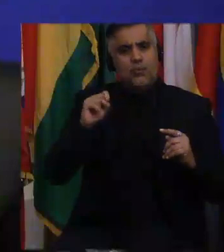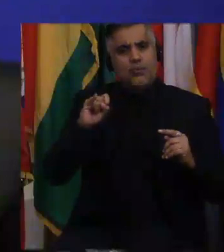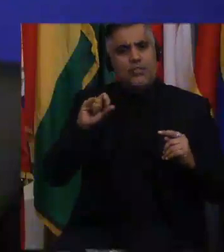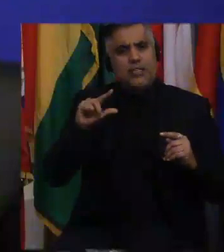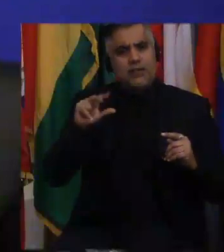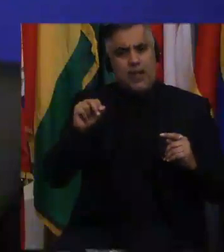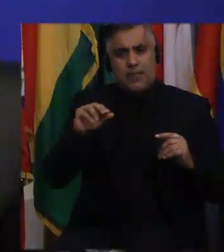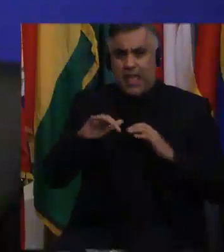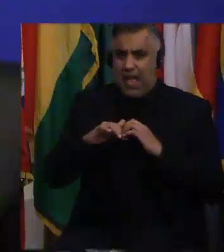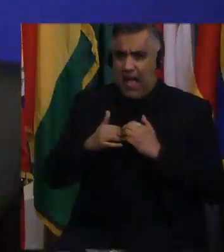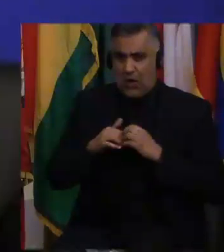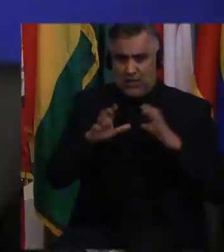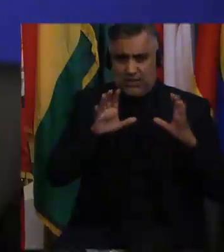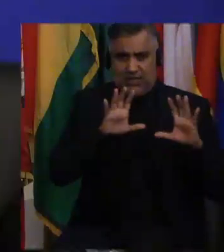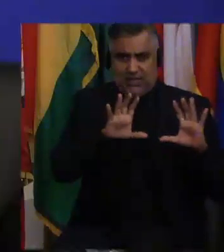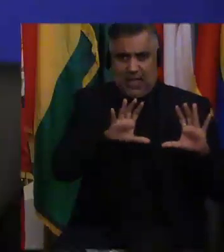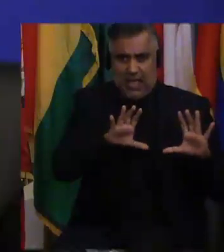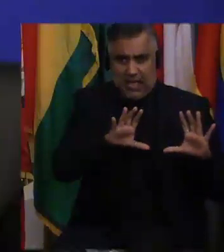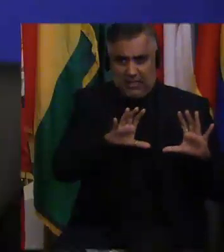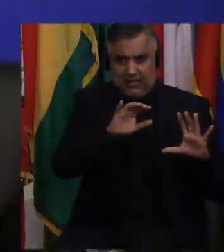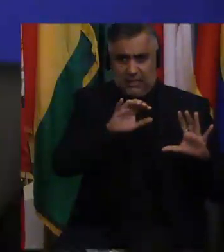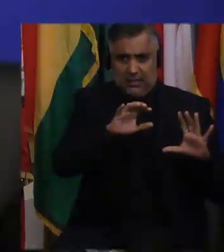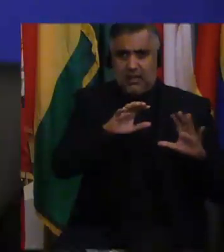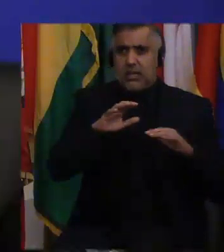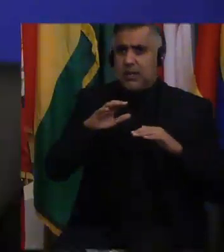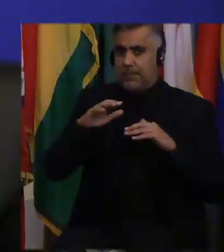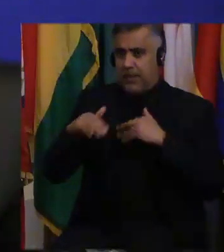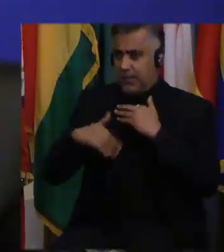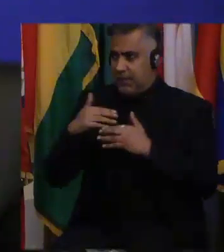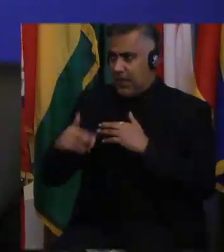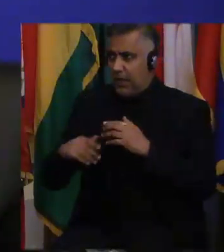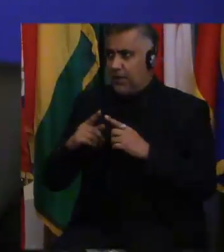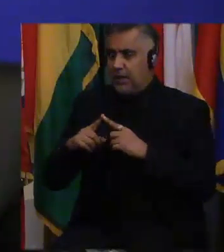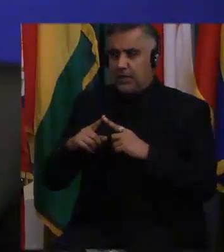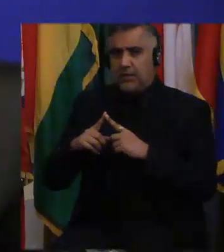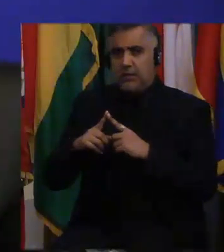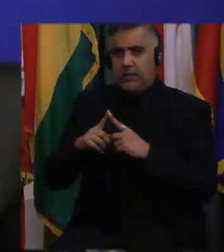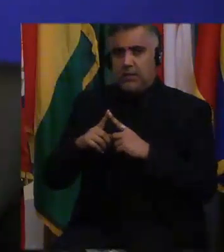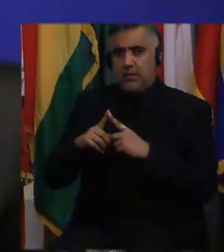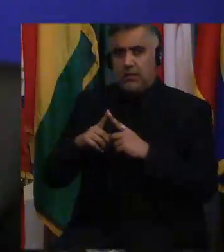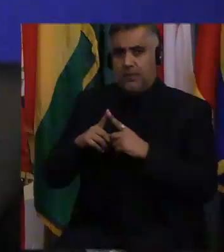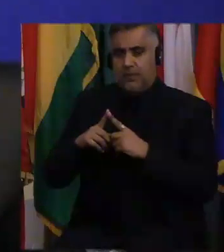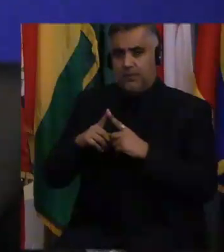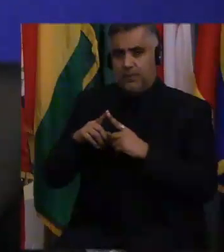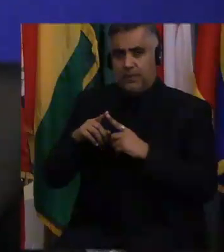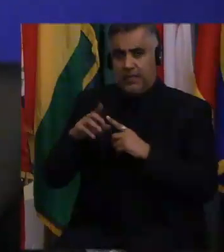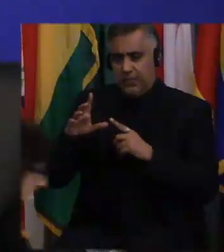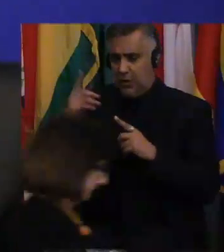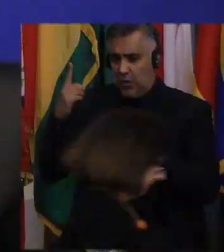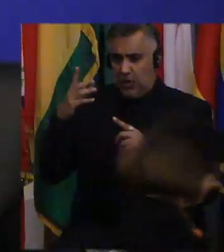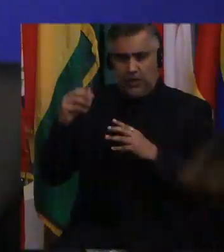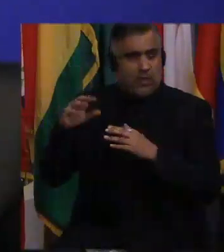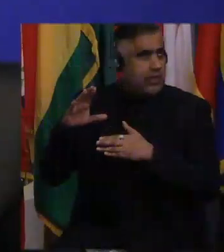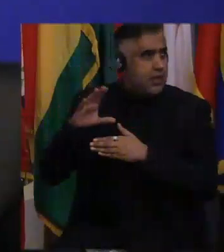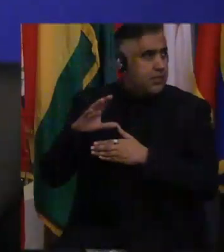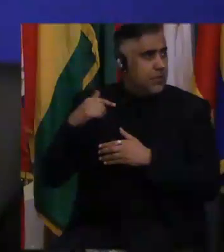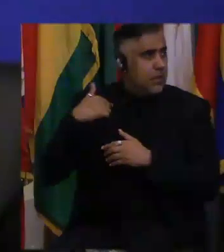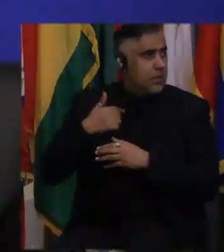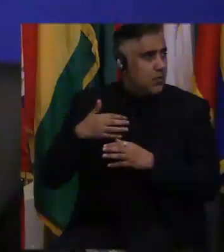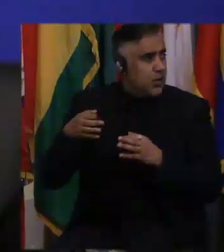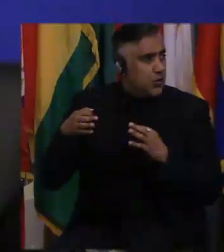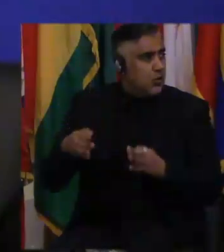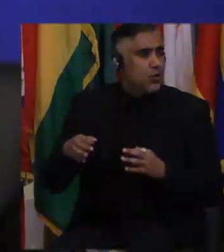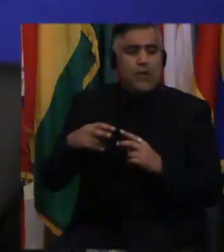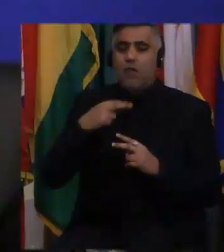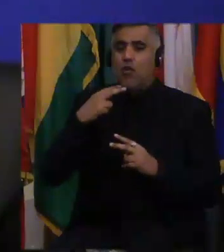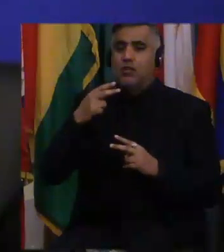Silvia, how does that play itself out in the context of MESICVI? Is there a way within the hemisphere that we ensure